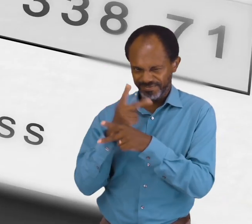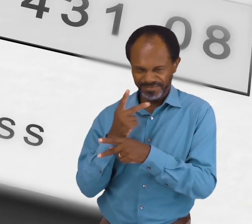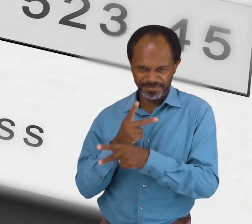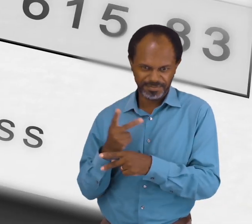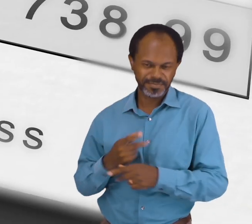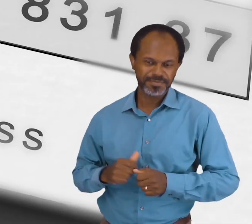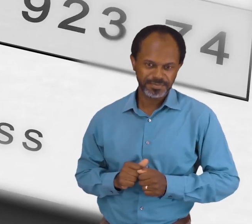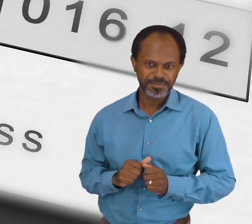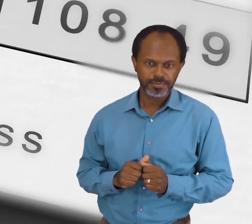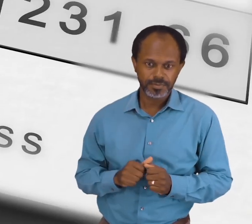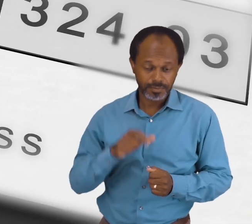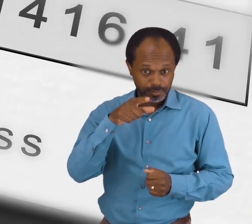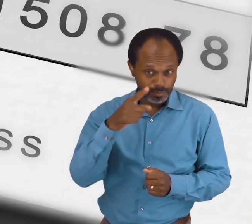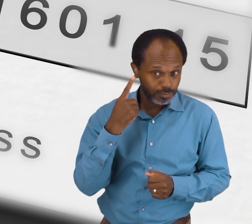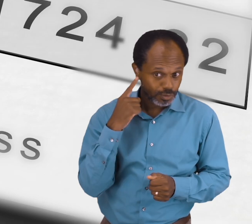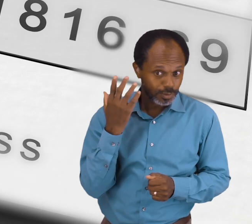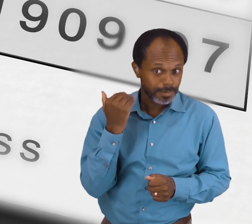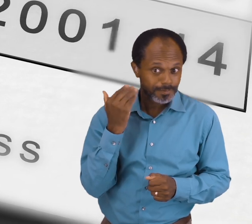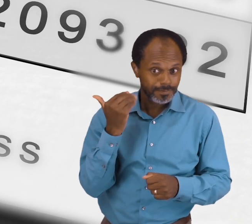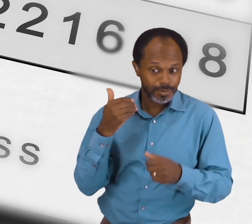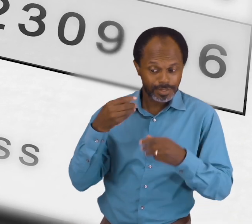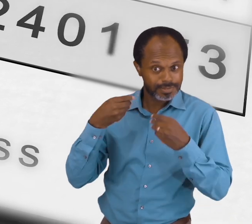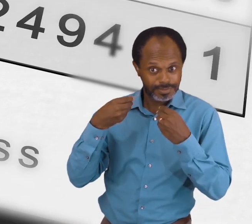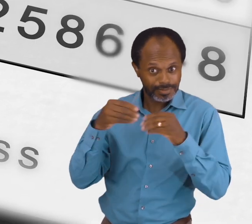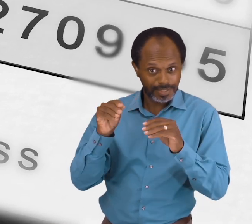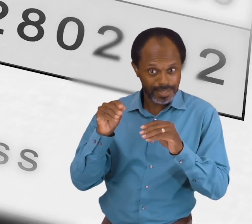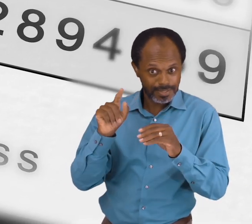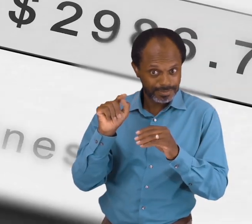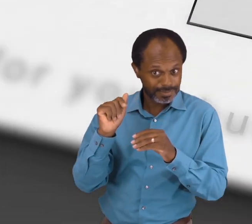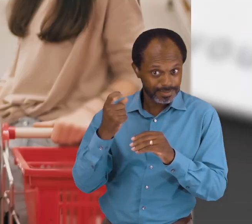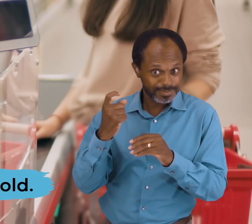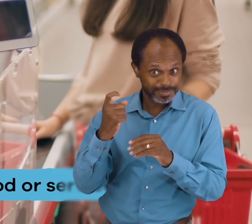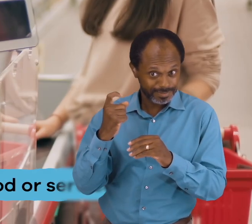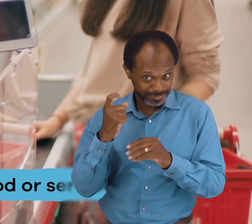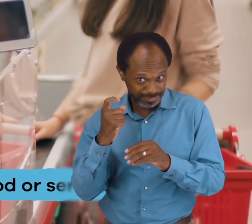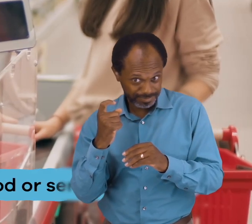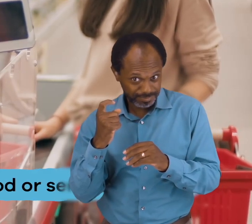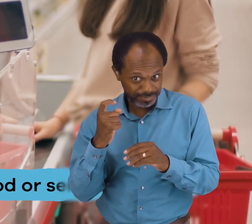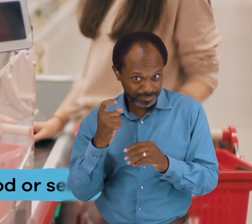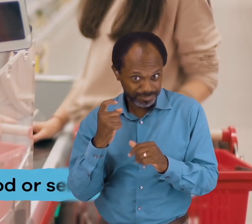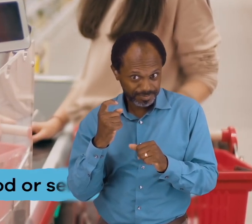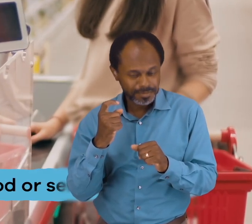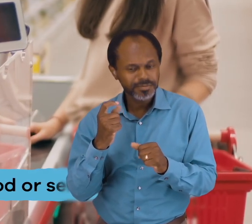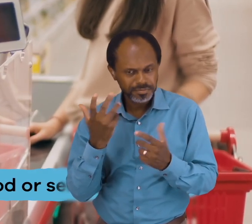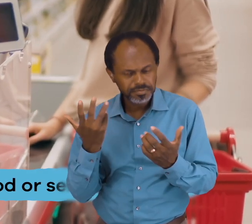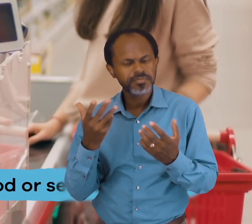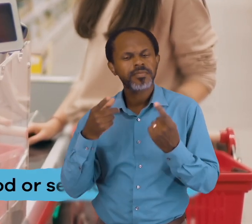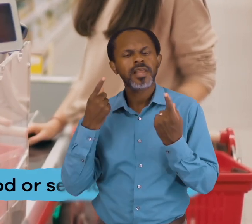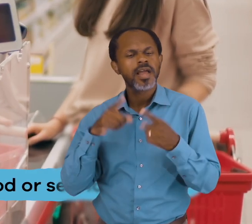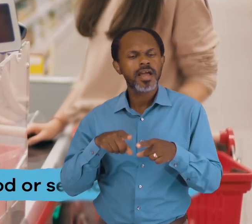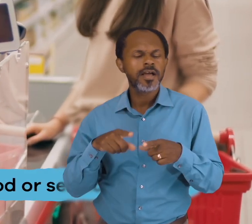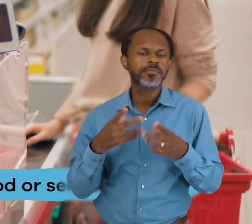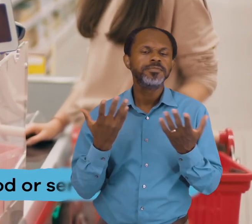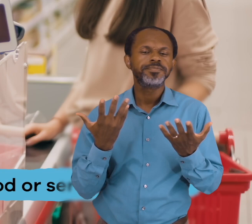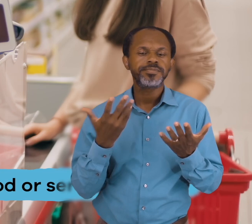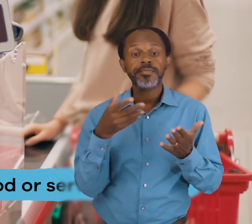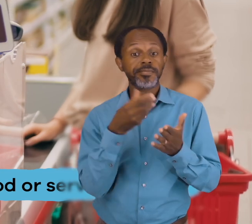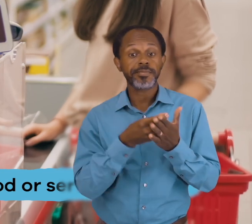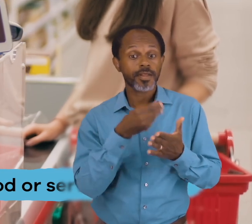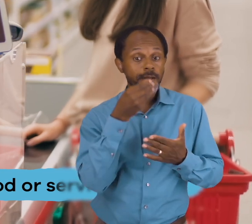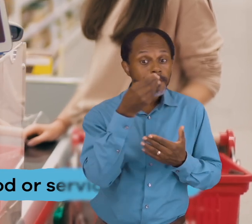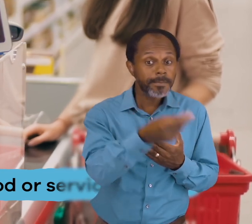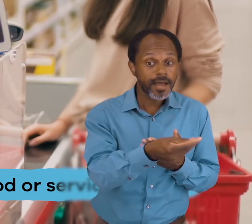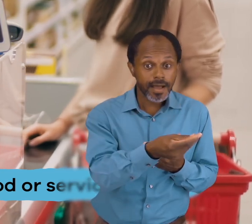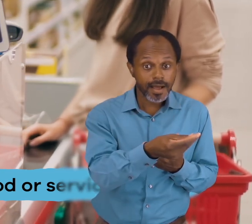Have you ever heard of a sales tax before? Sales tax is a tax charged whenever